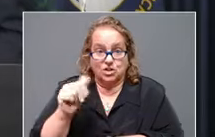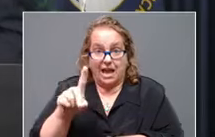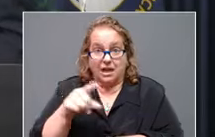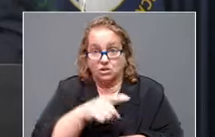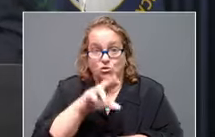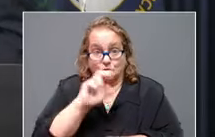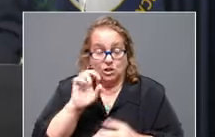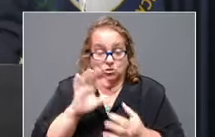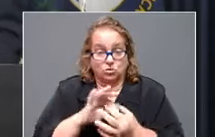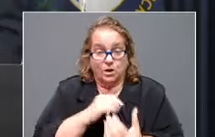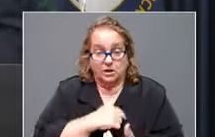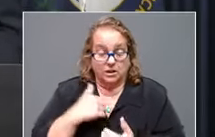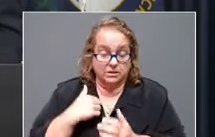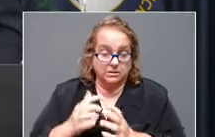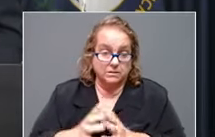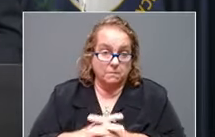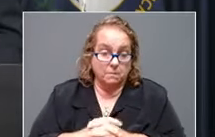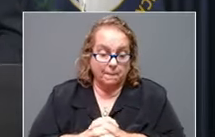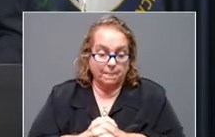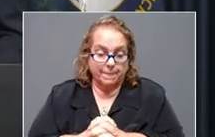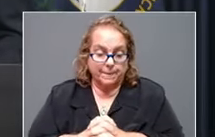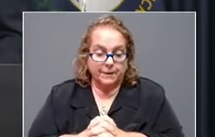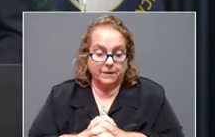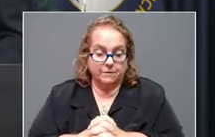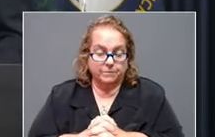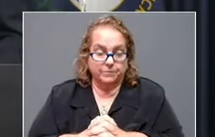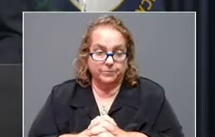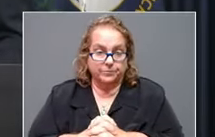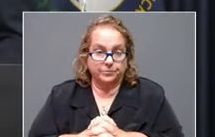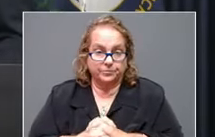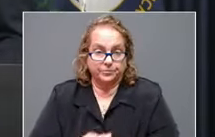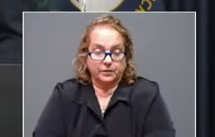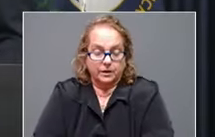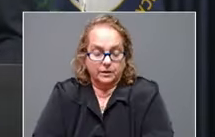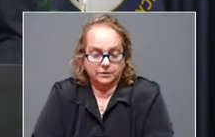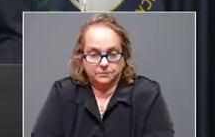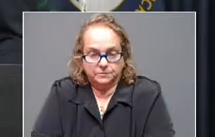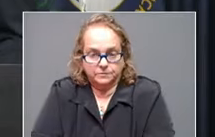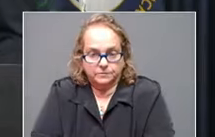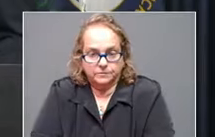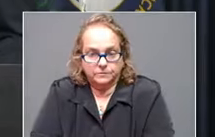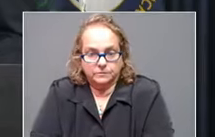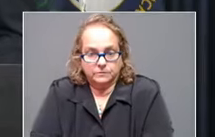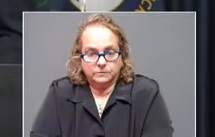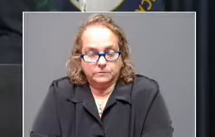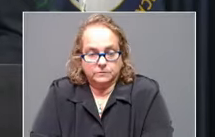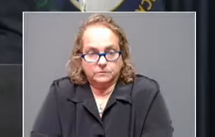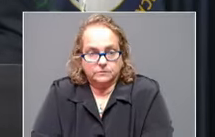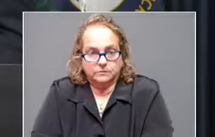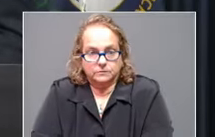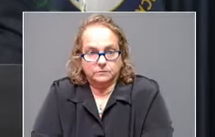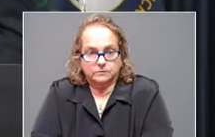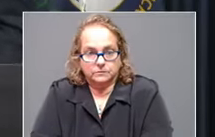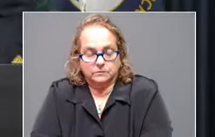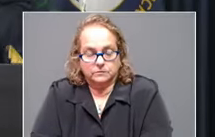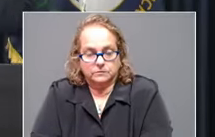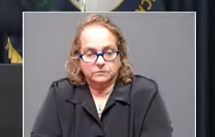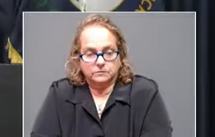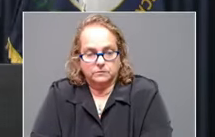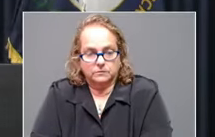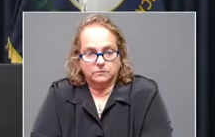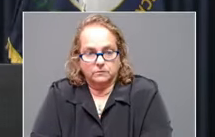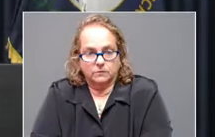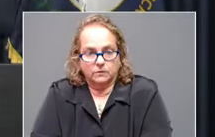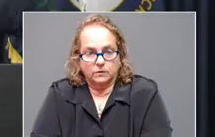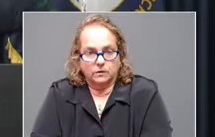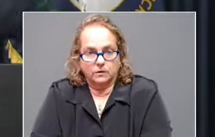Just seeing a lot of reaction from this, and also talking about hospitalizations. When looking at these rates in